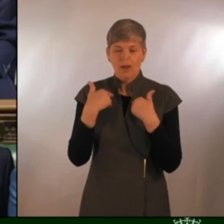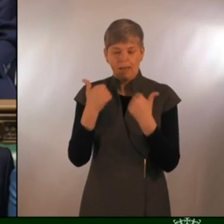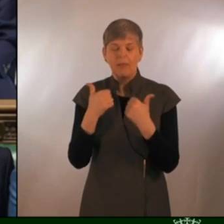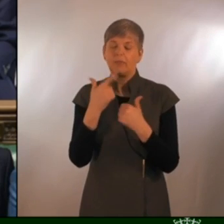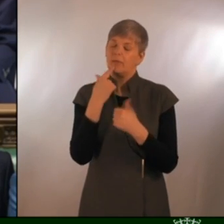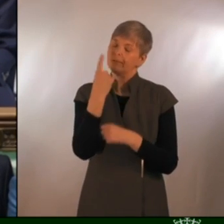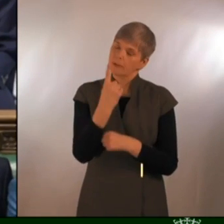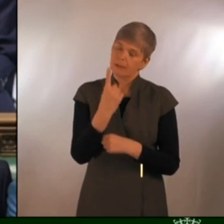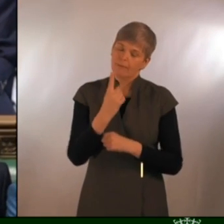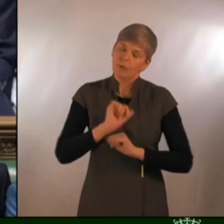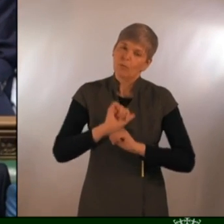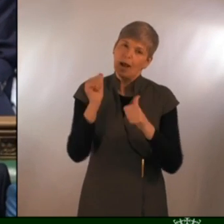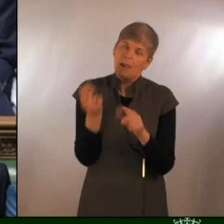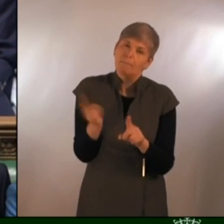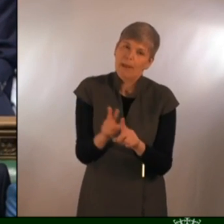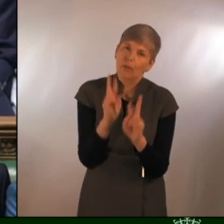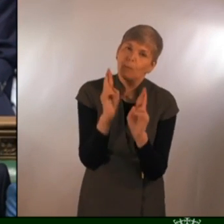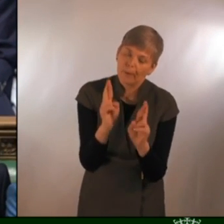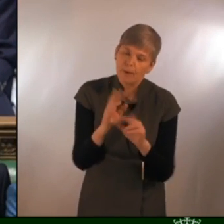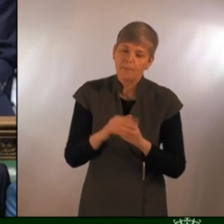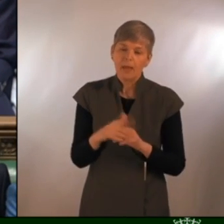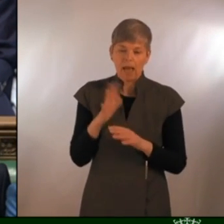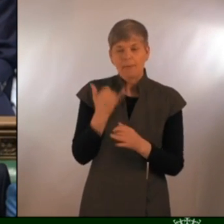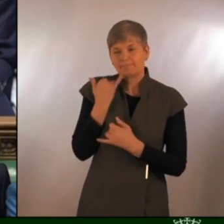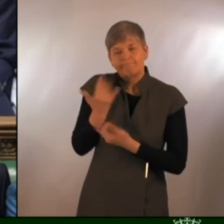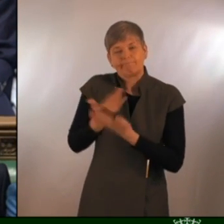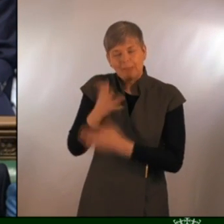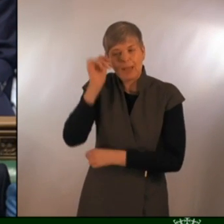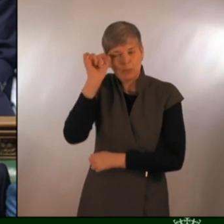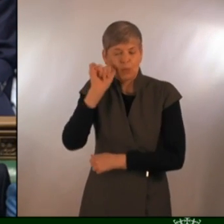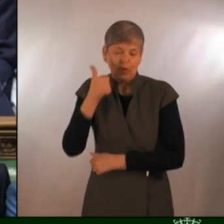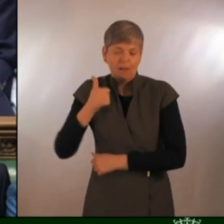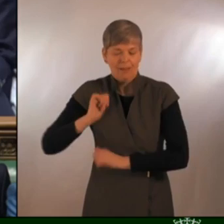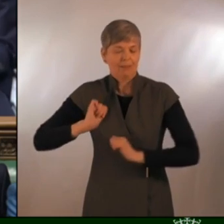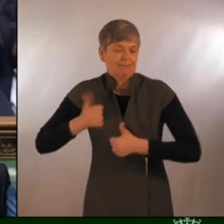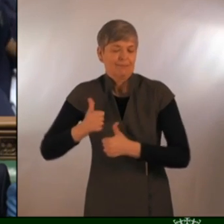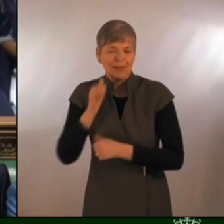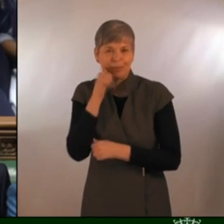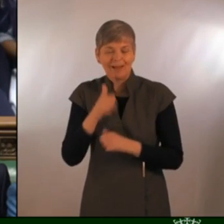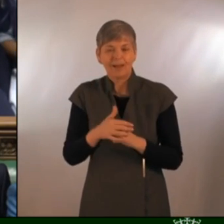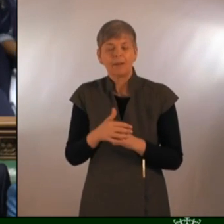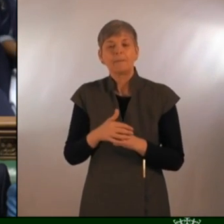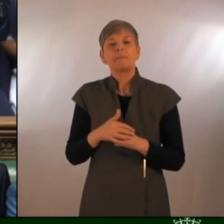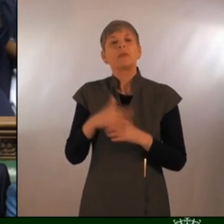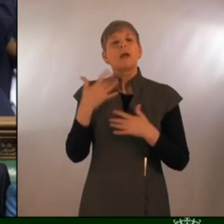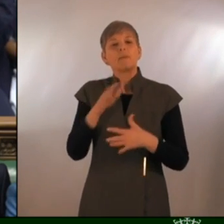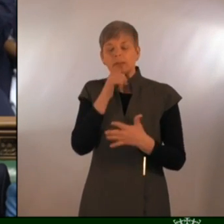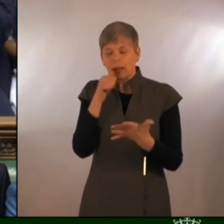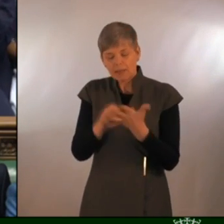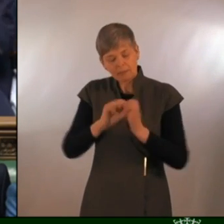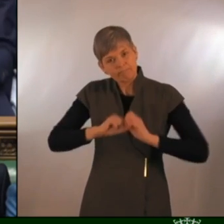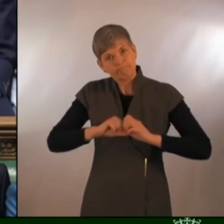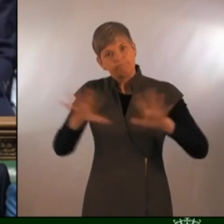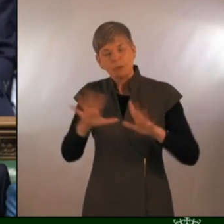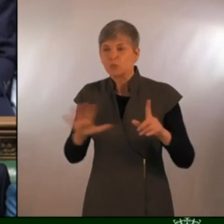know, Mr. Speaker, that having talked to her, I know that she will make one. I know, Mr. Speaker, you issued a letter to everybody across the